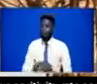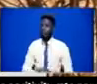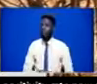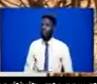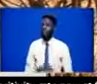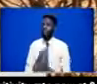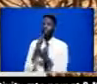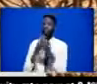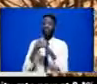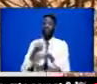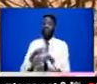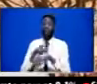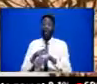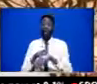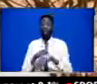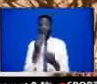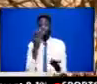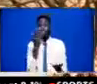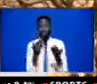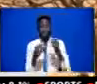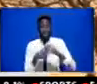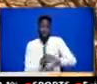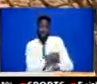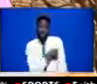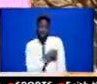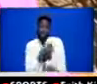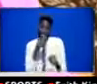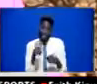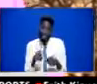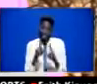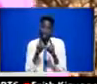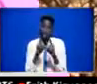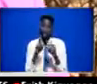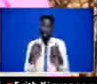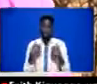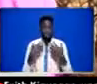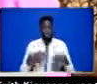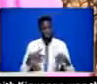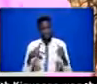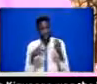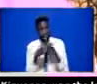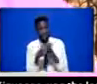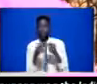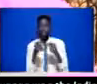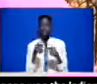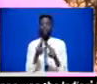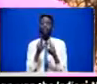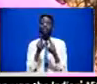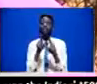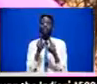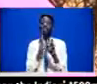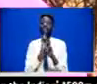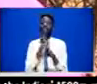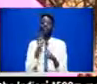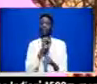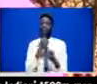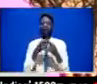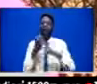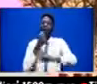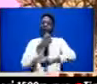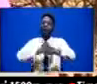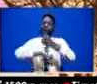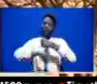when a chief brings those culprits which are doing the cut, they don't take any action that will make